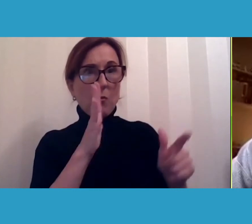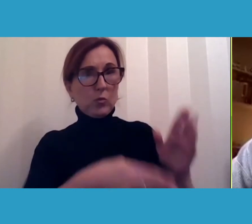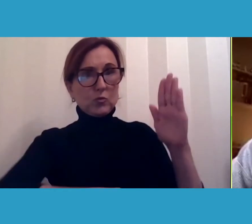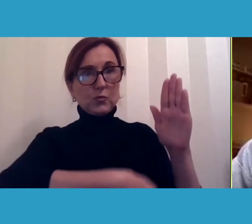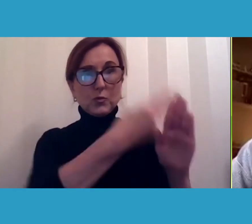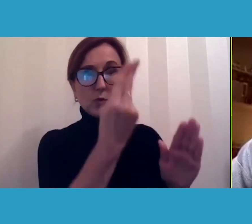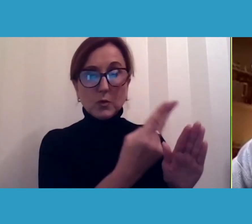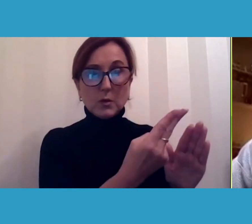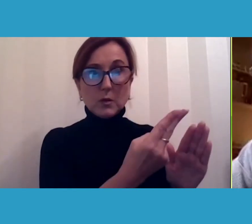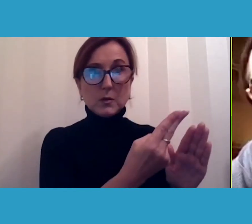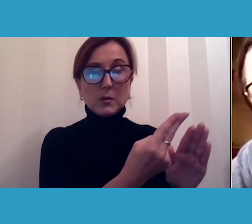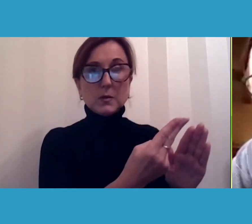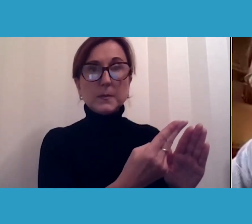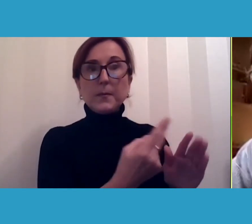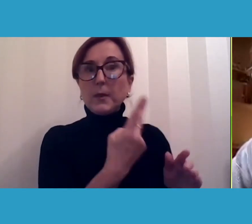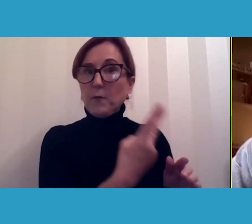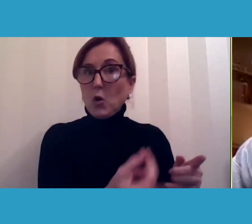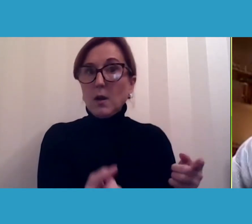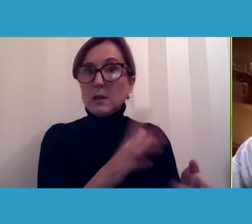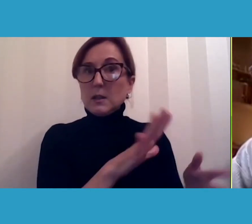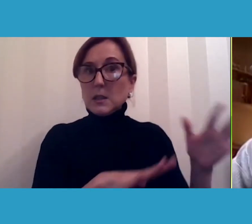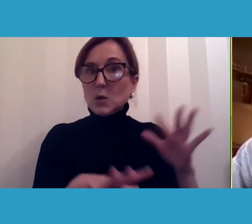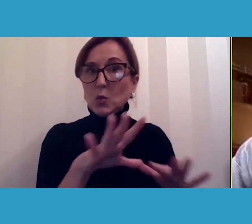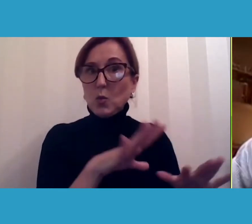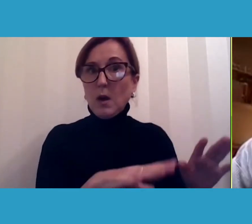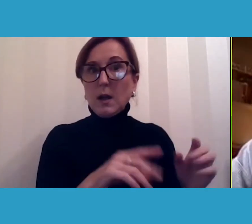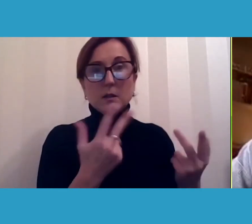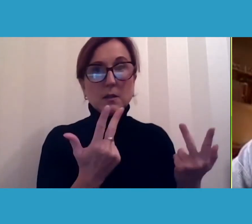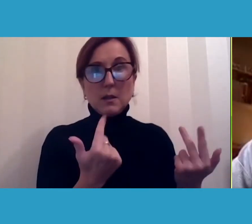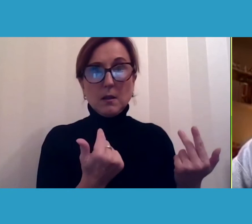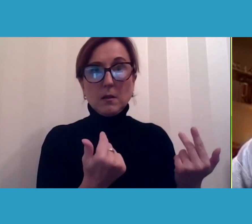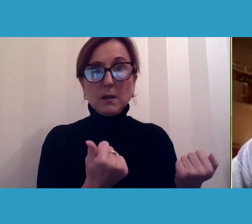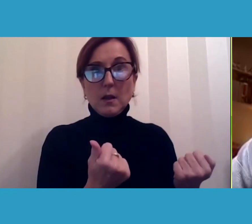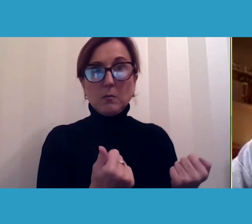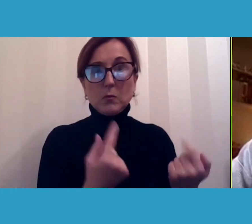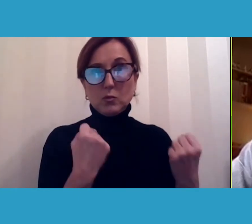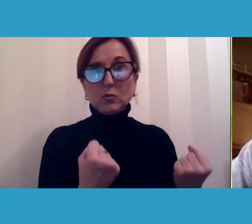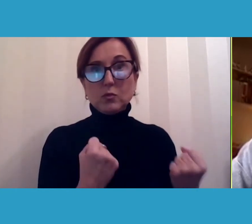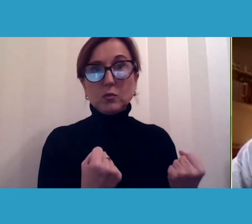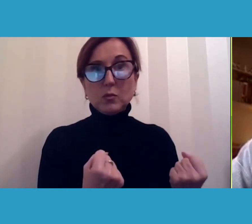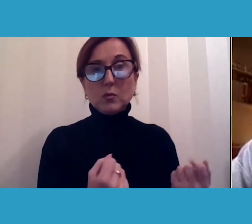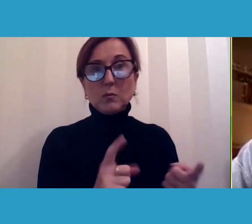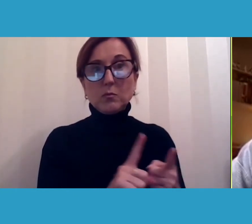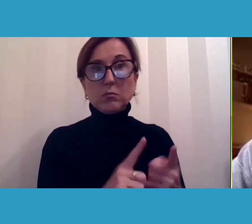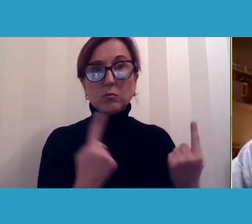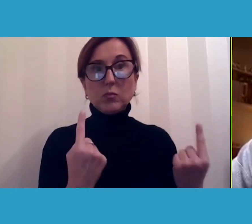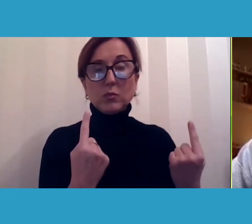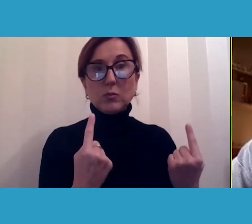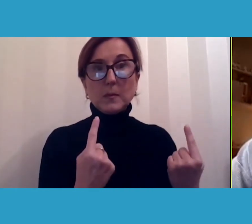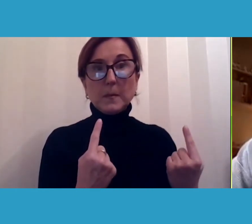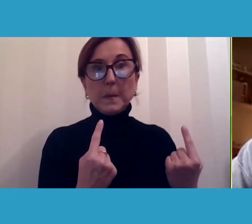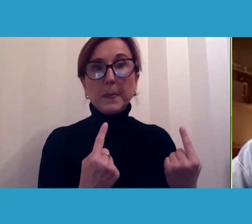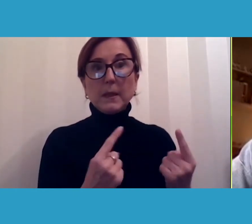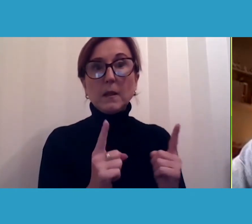police, we believe that that was a verbal threat to kill one of